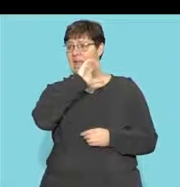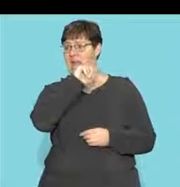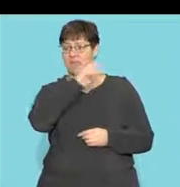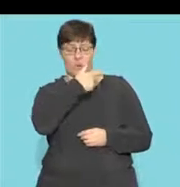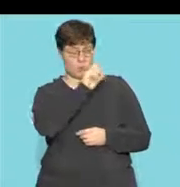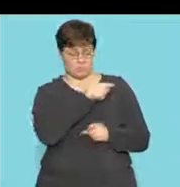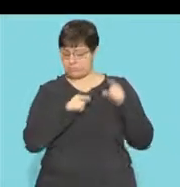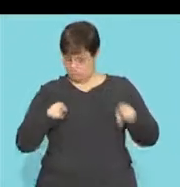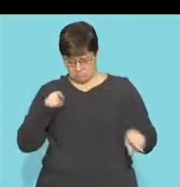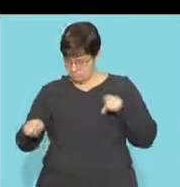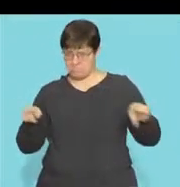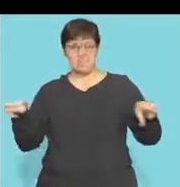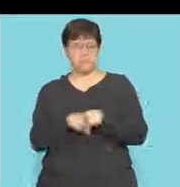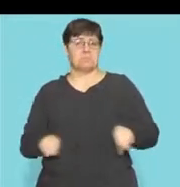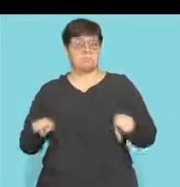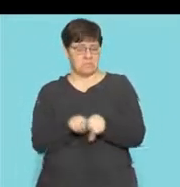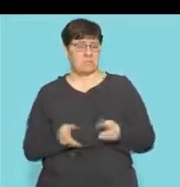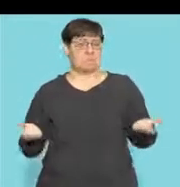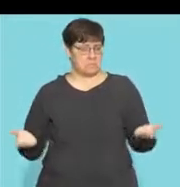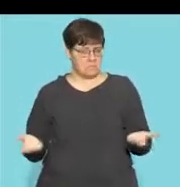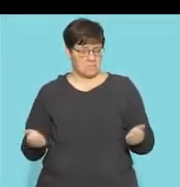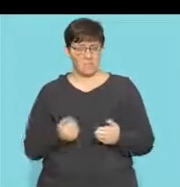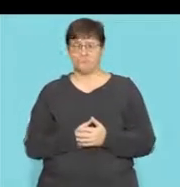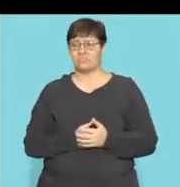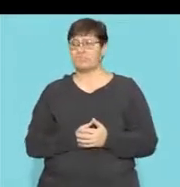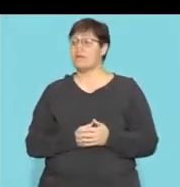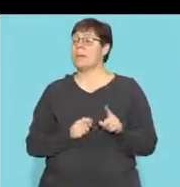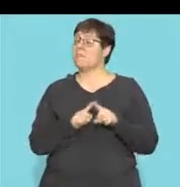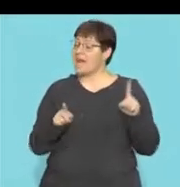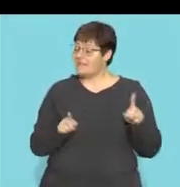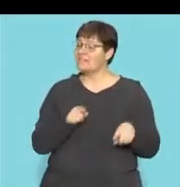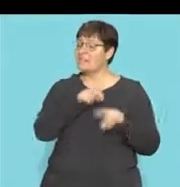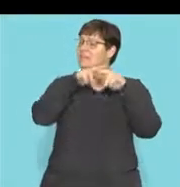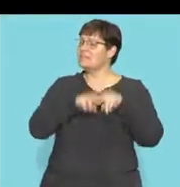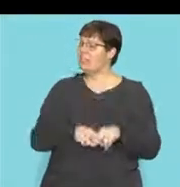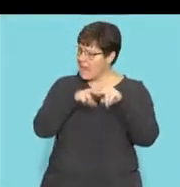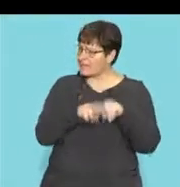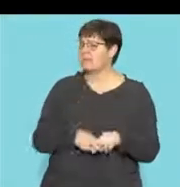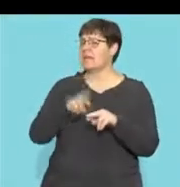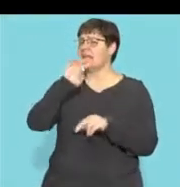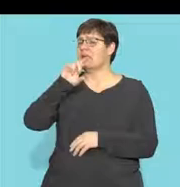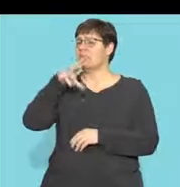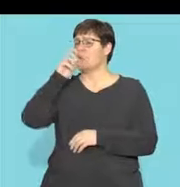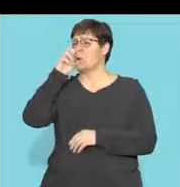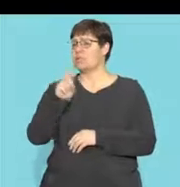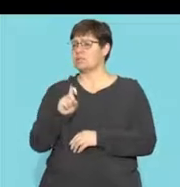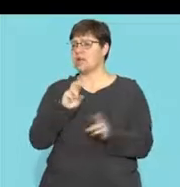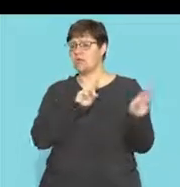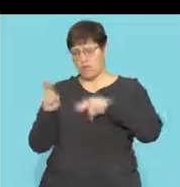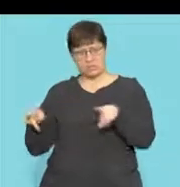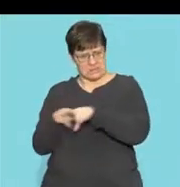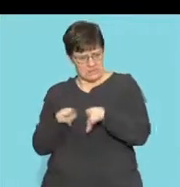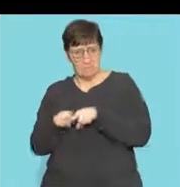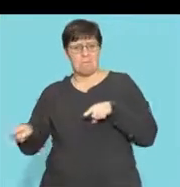the galvanic cell. It also depends on redox reactions. It is